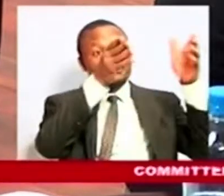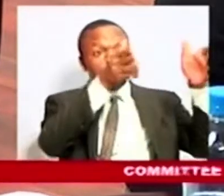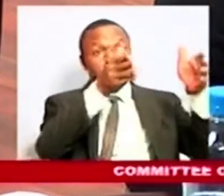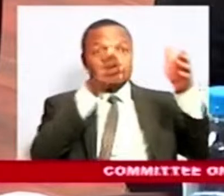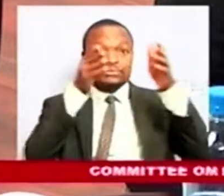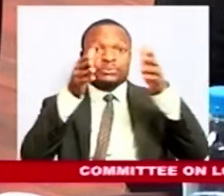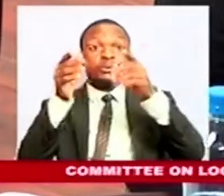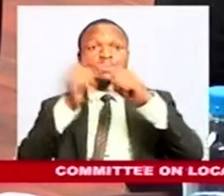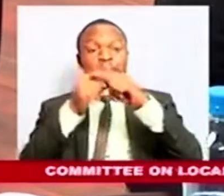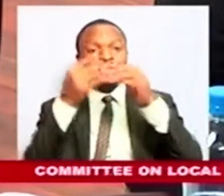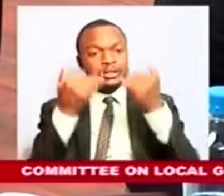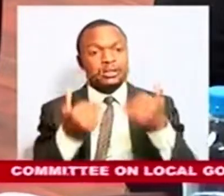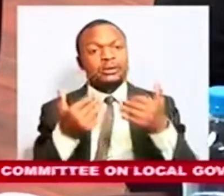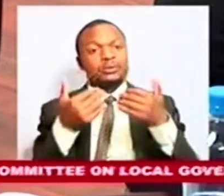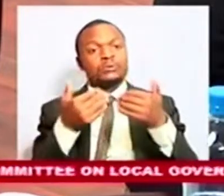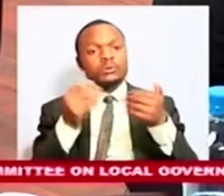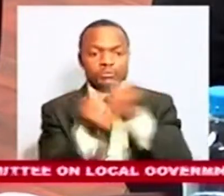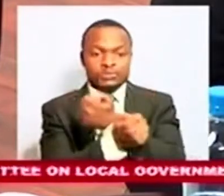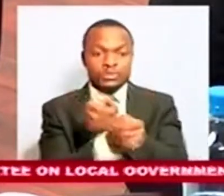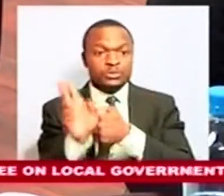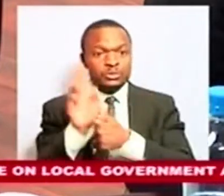locked. So at the time that